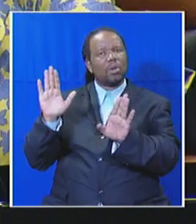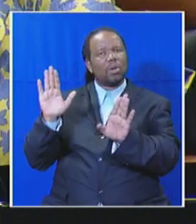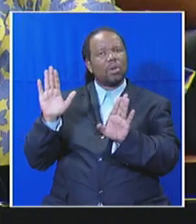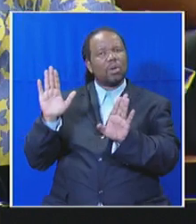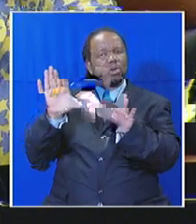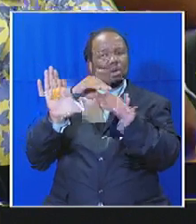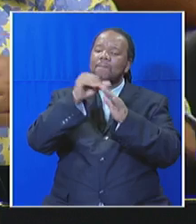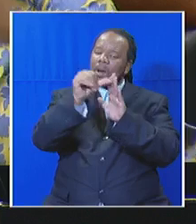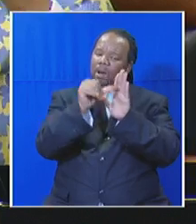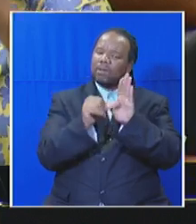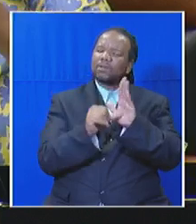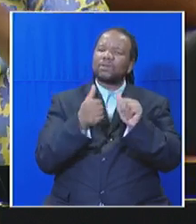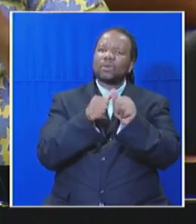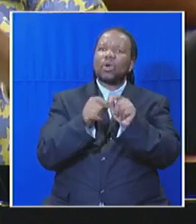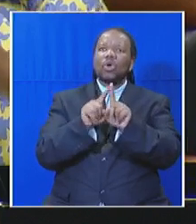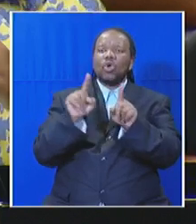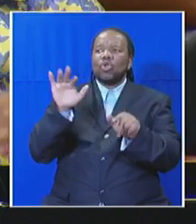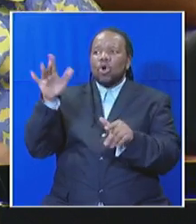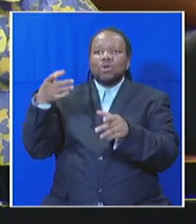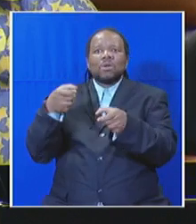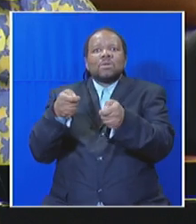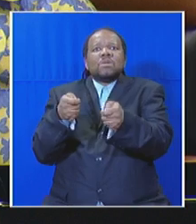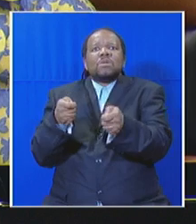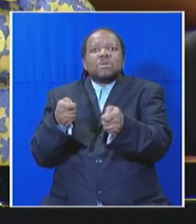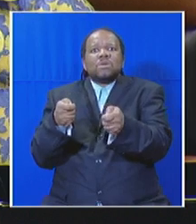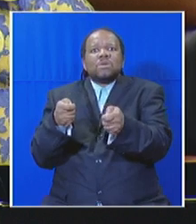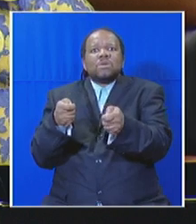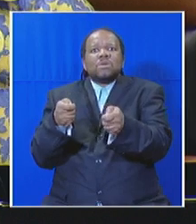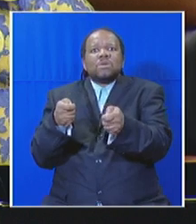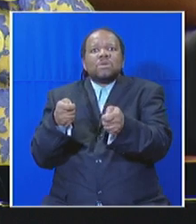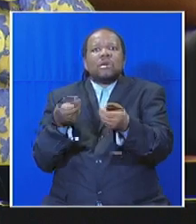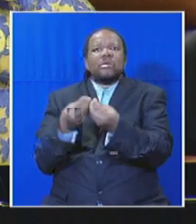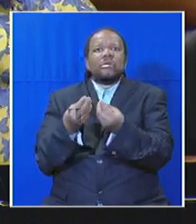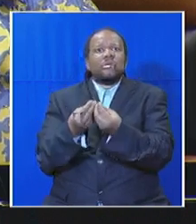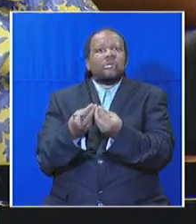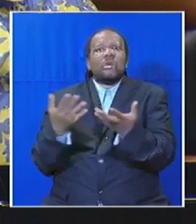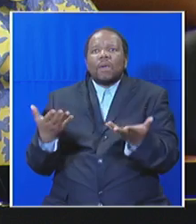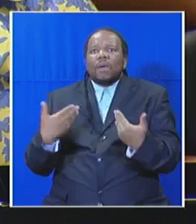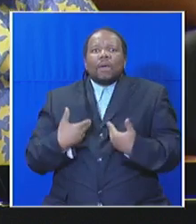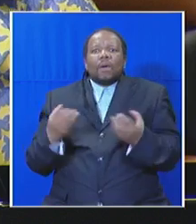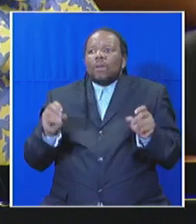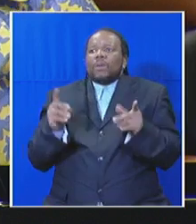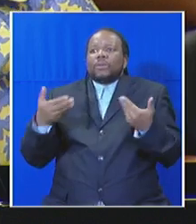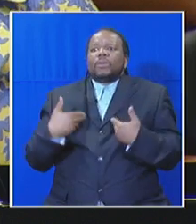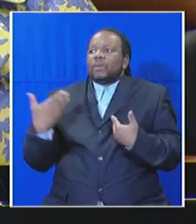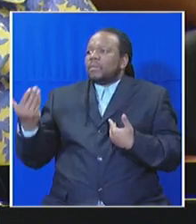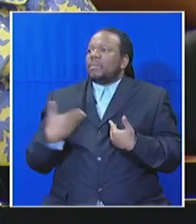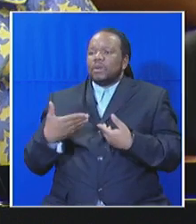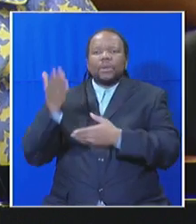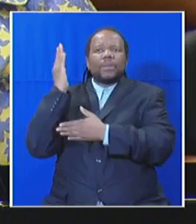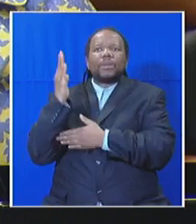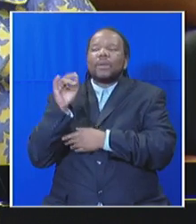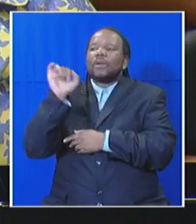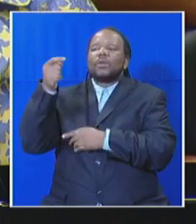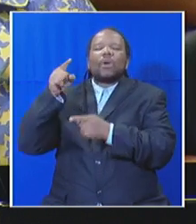to. Don't hoard the space. But a point of order is allowed. Where do you get the authority to deny? Because your